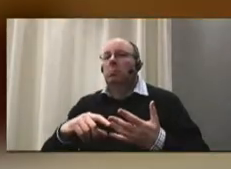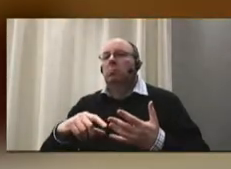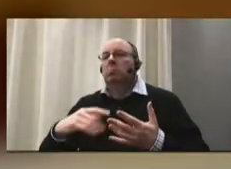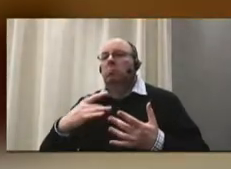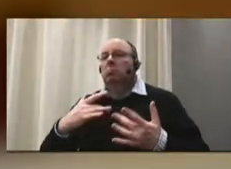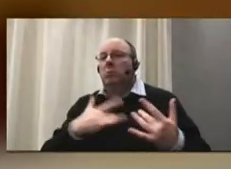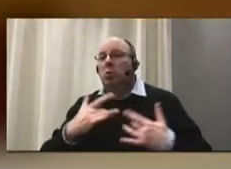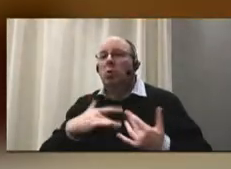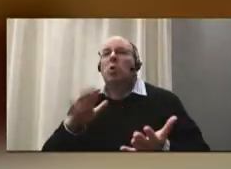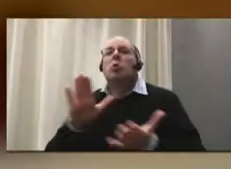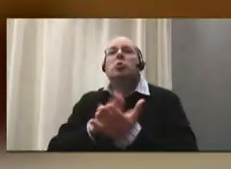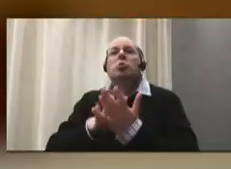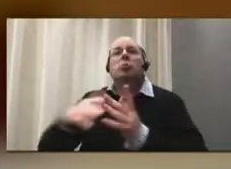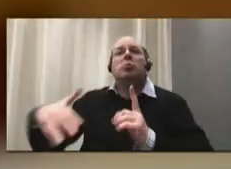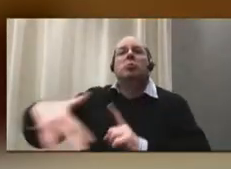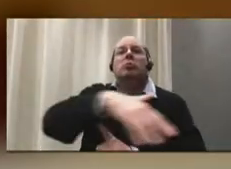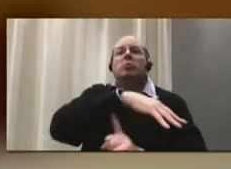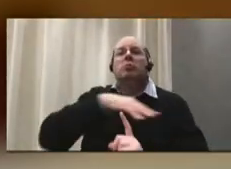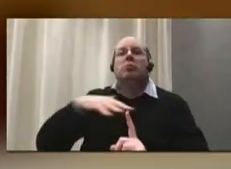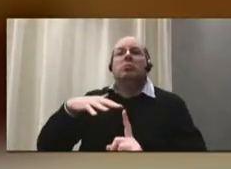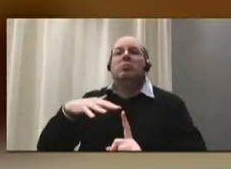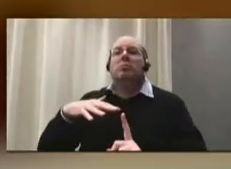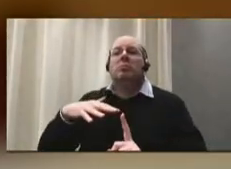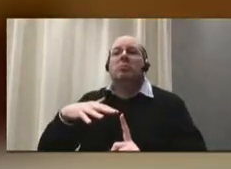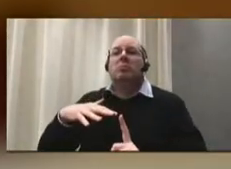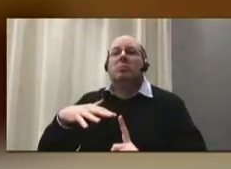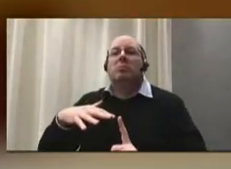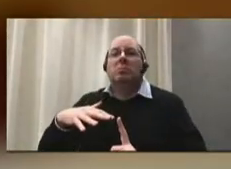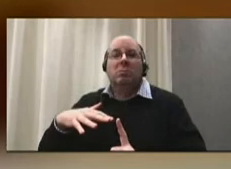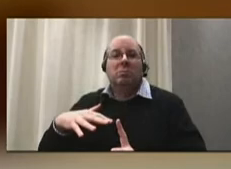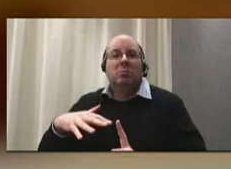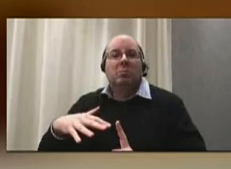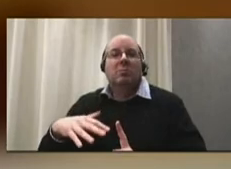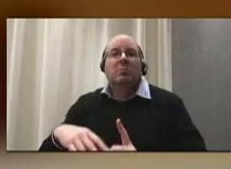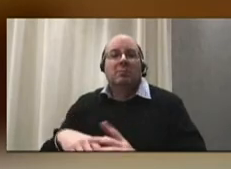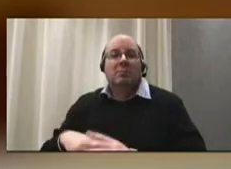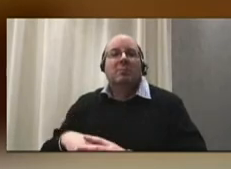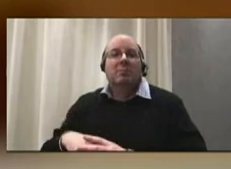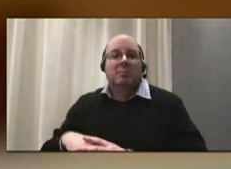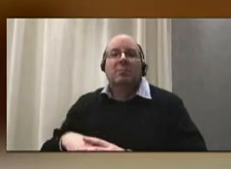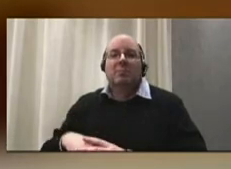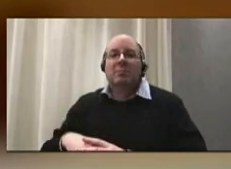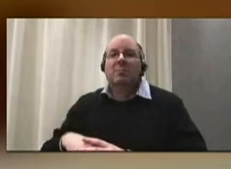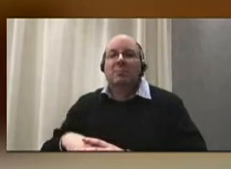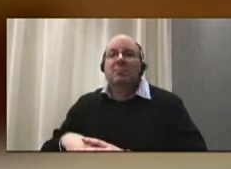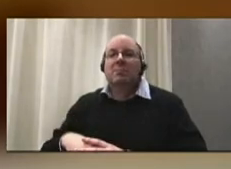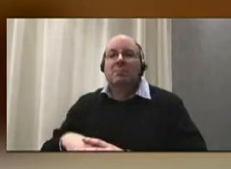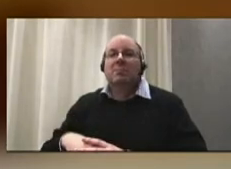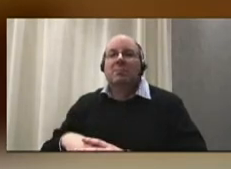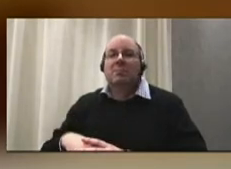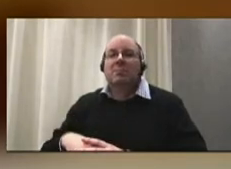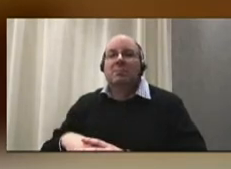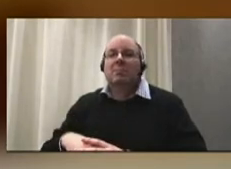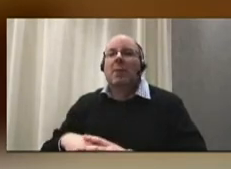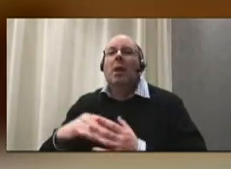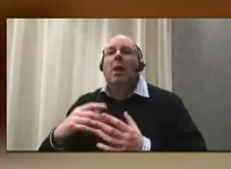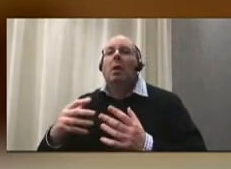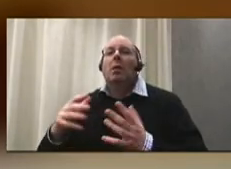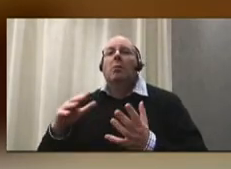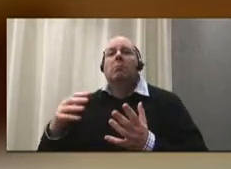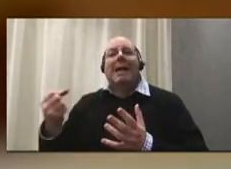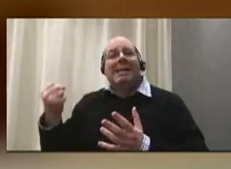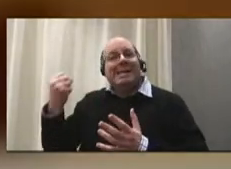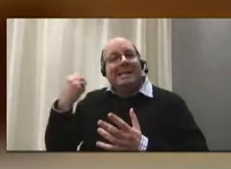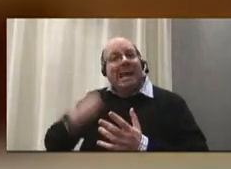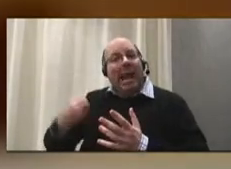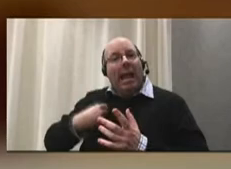violence inside of school, bullying, gangs, and they would like to know what MCPS can do to make the climate of the schools one